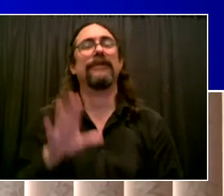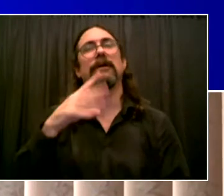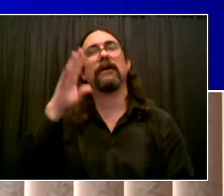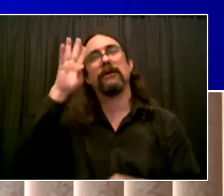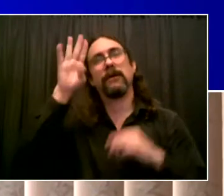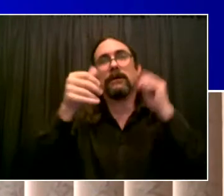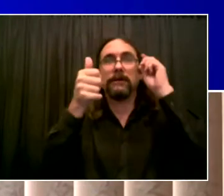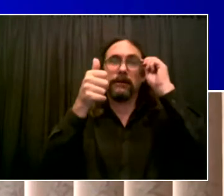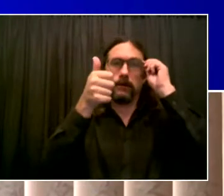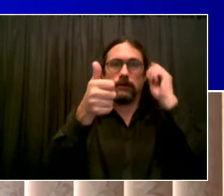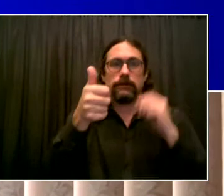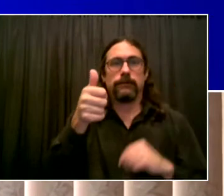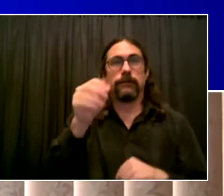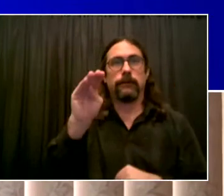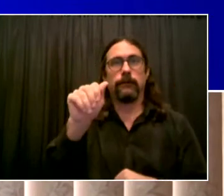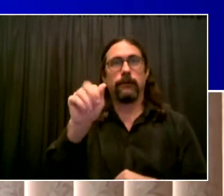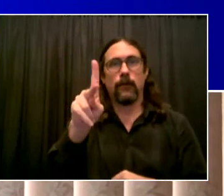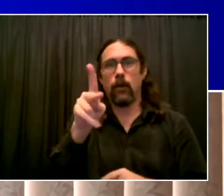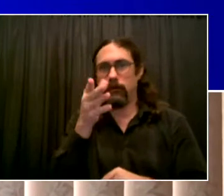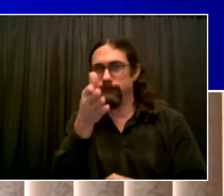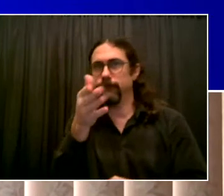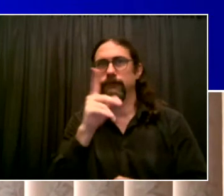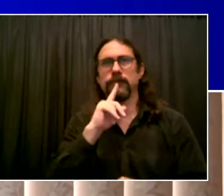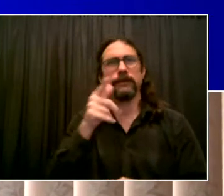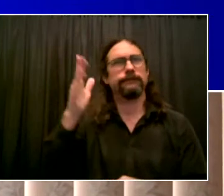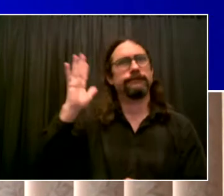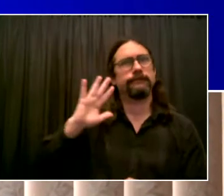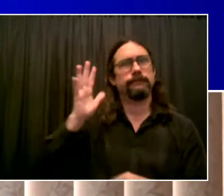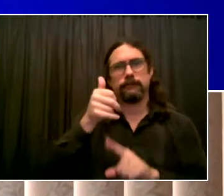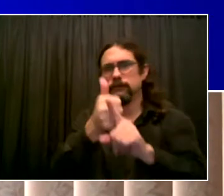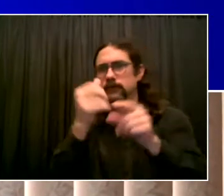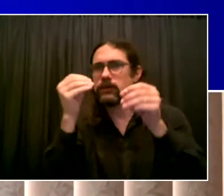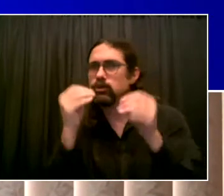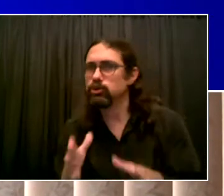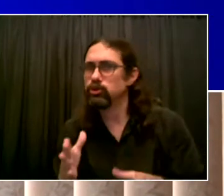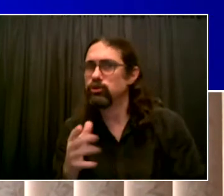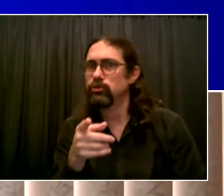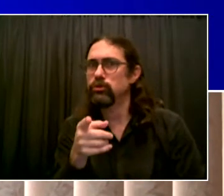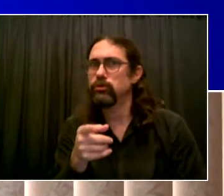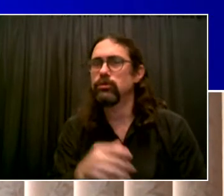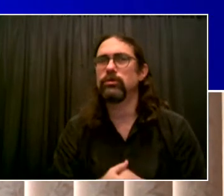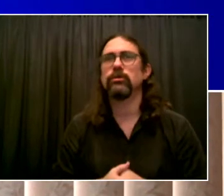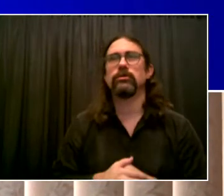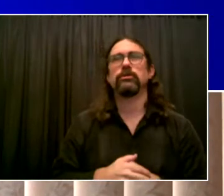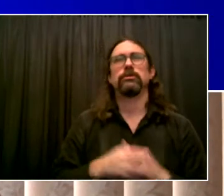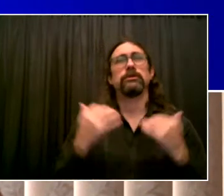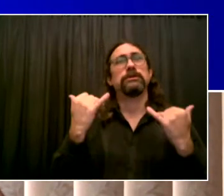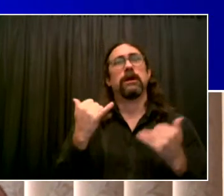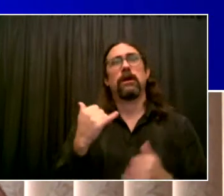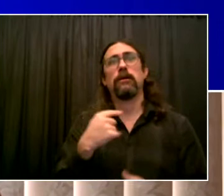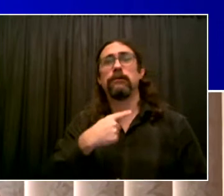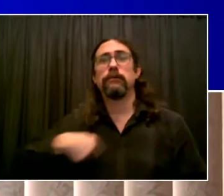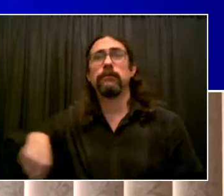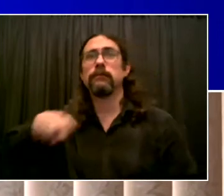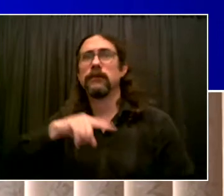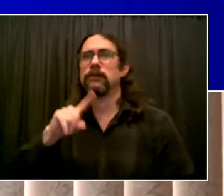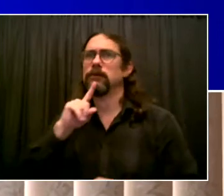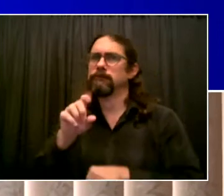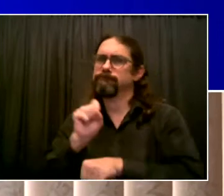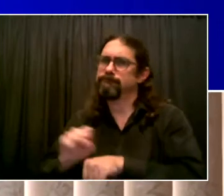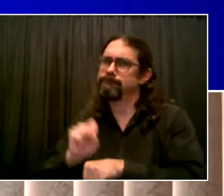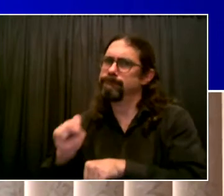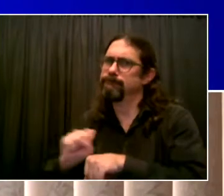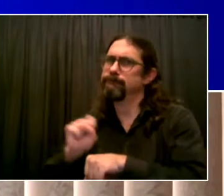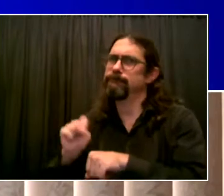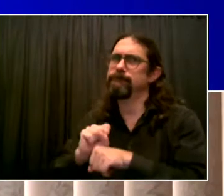teacher. We're right now reworking the whole approach to how we recognize kids' talents early on.